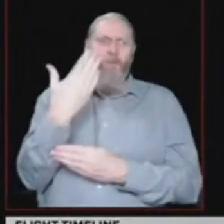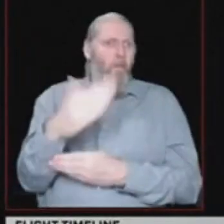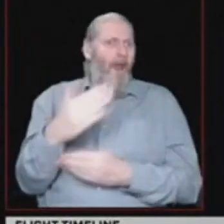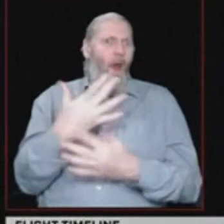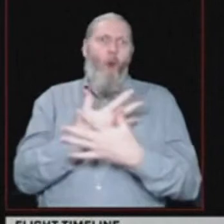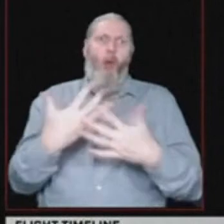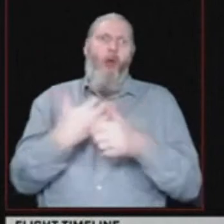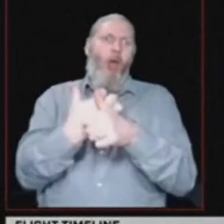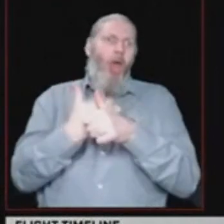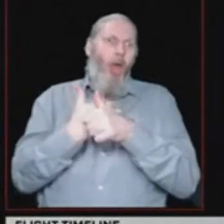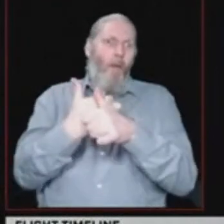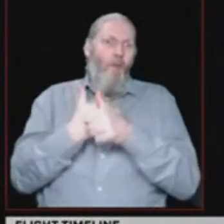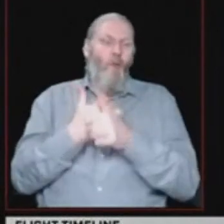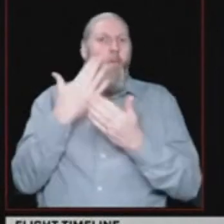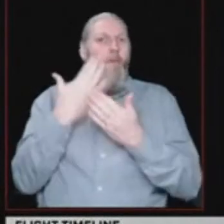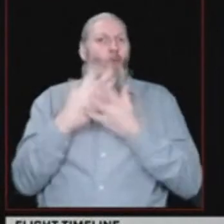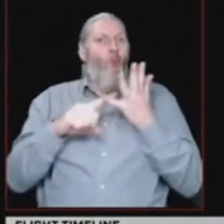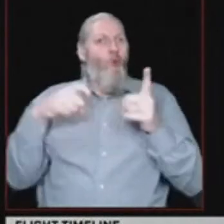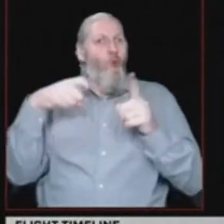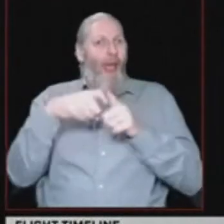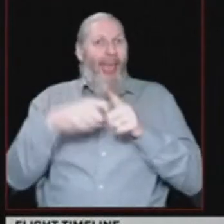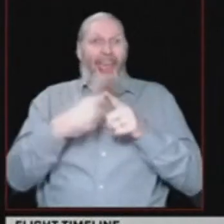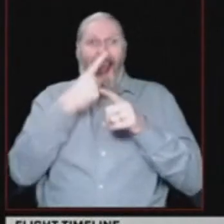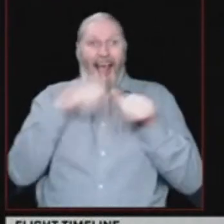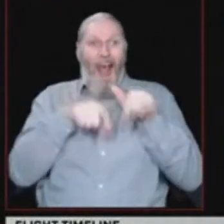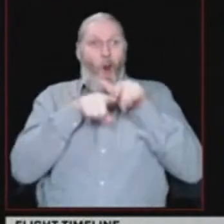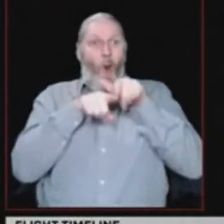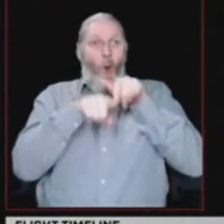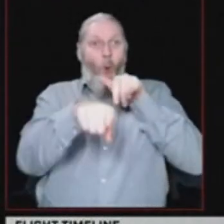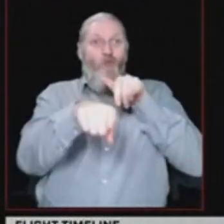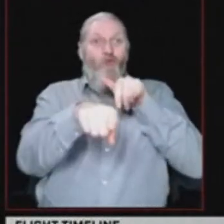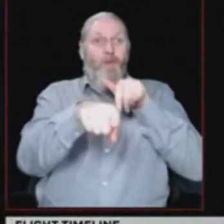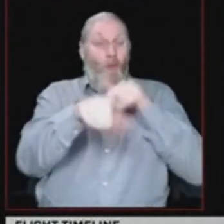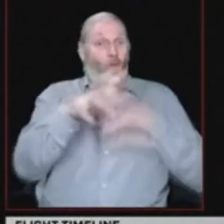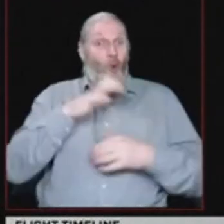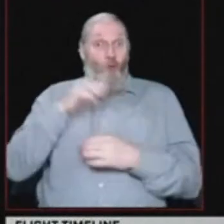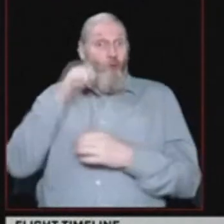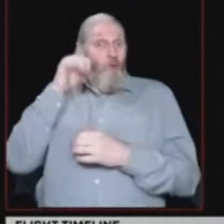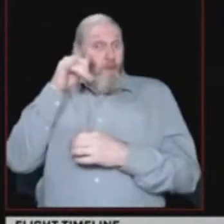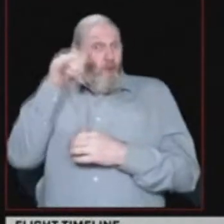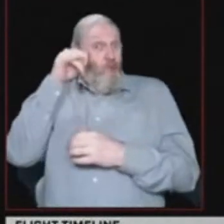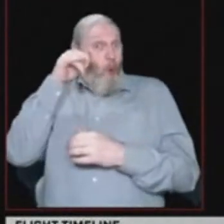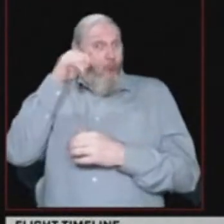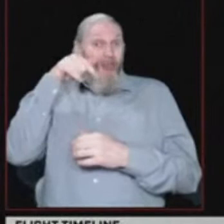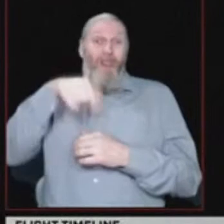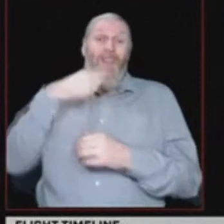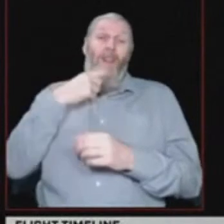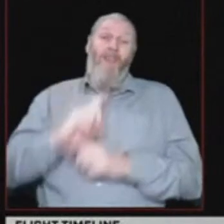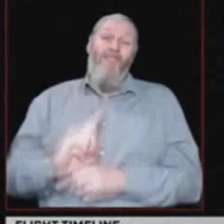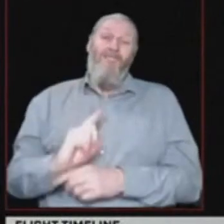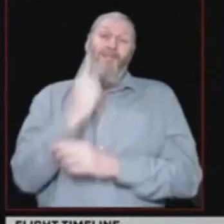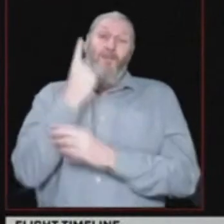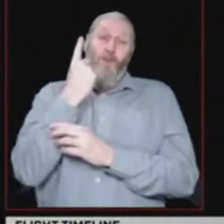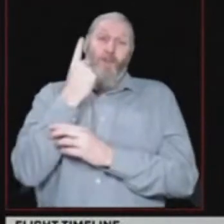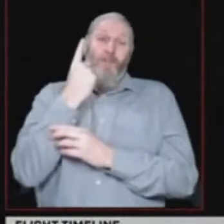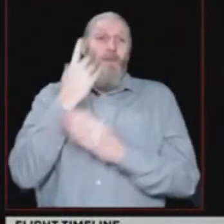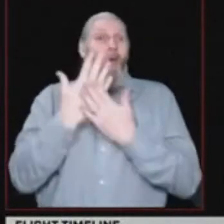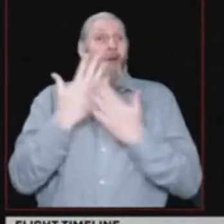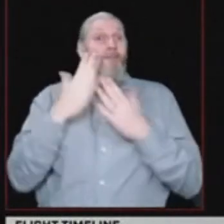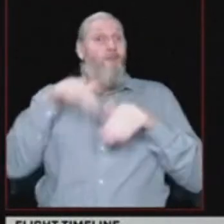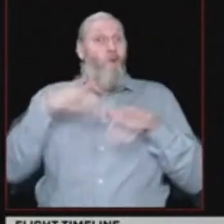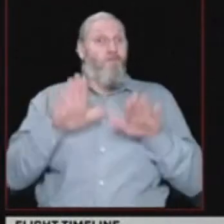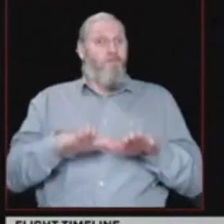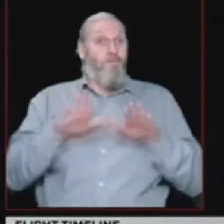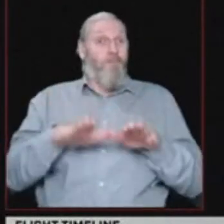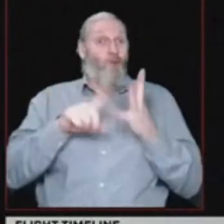and supporting the industry. You probably know this is actually the first, of course, historic launch from UK soil and also historic launch